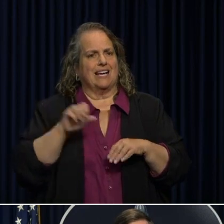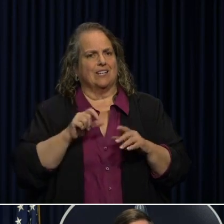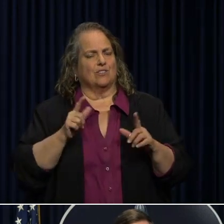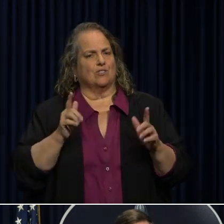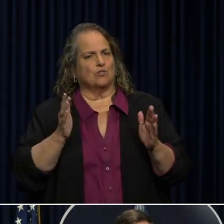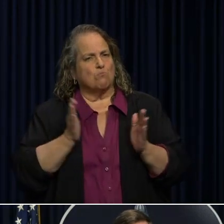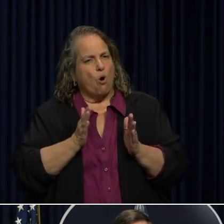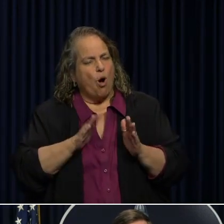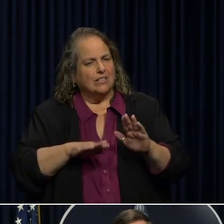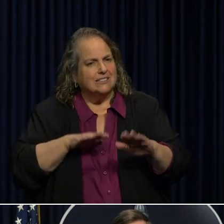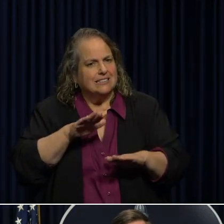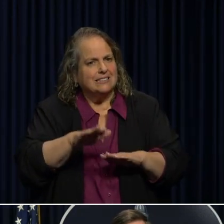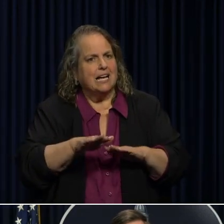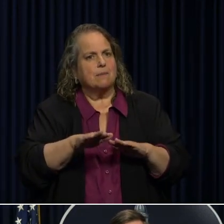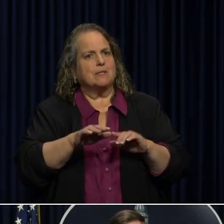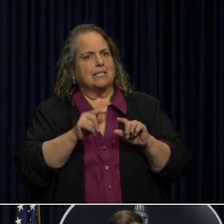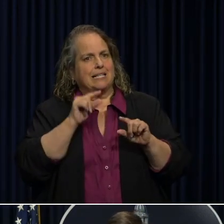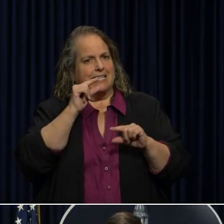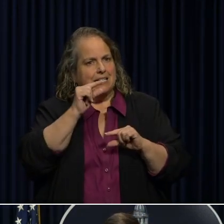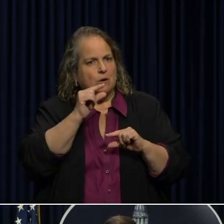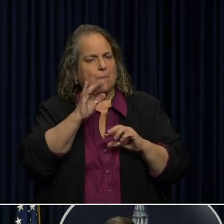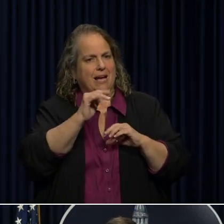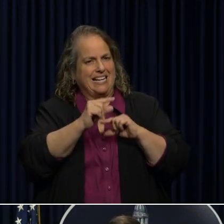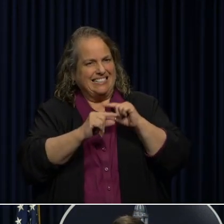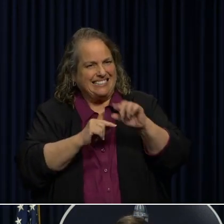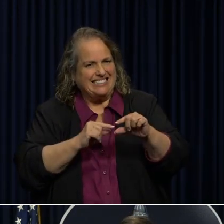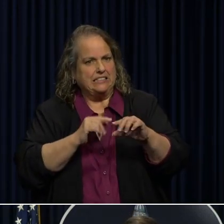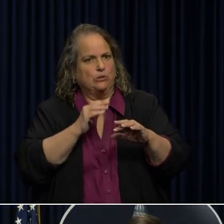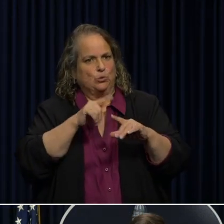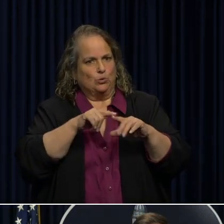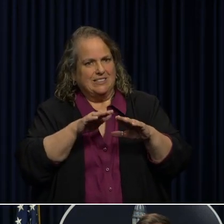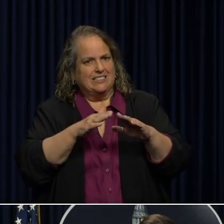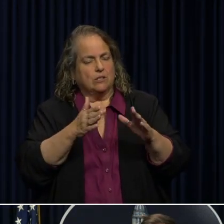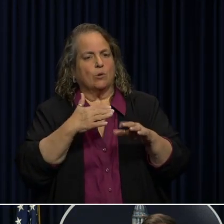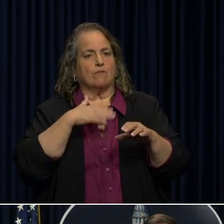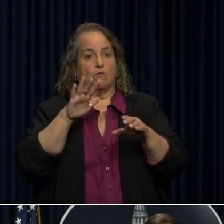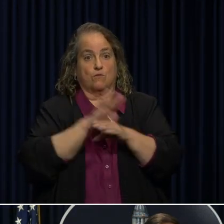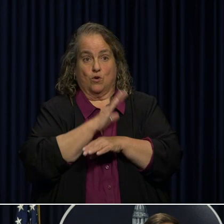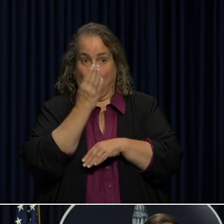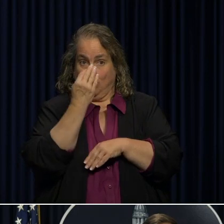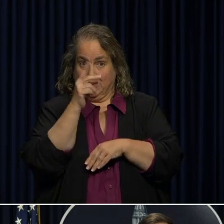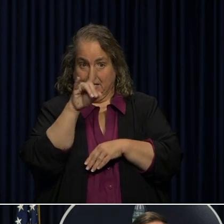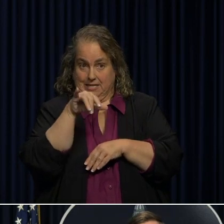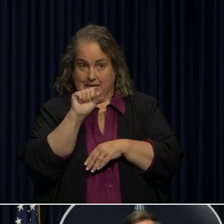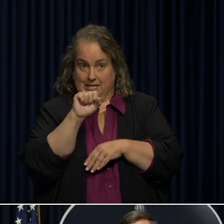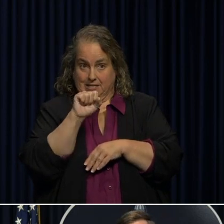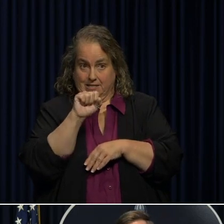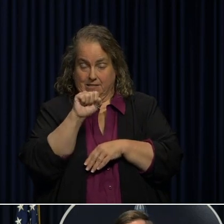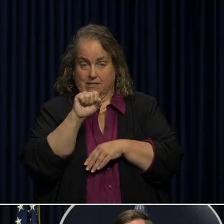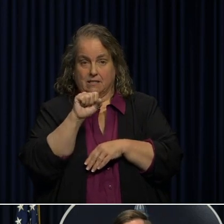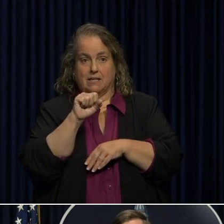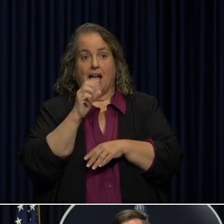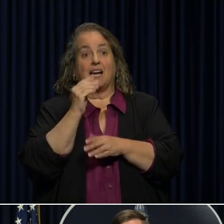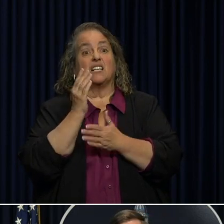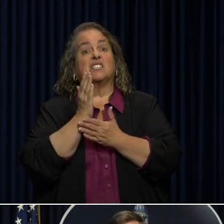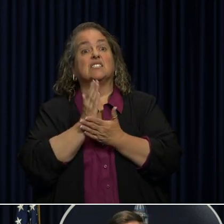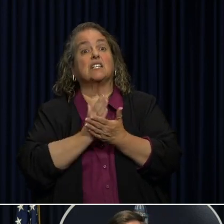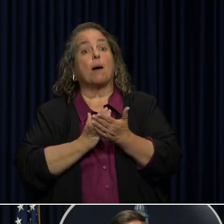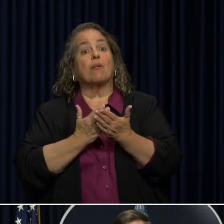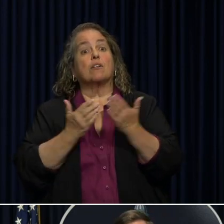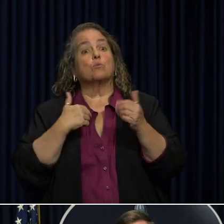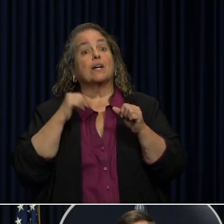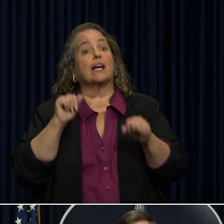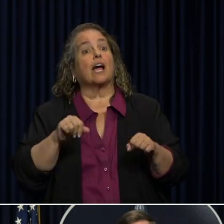potentially before we have the full 14 days. And a lot of the steps we're going to be able to take are in our healthcare